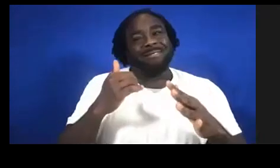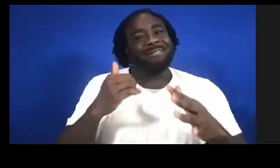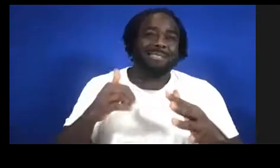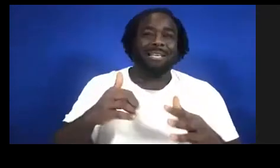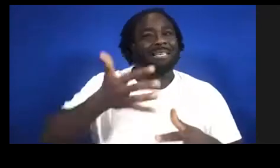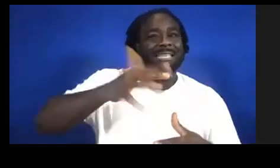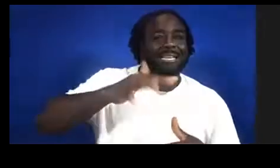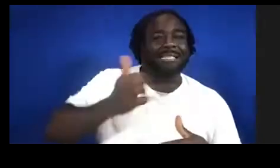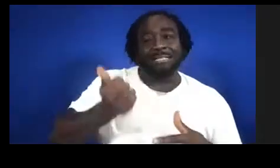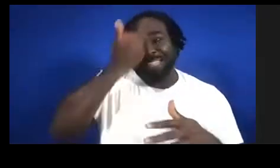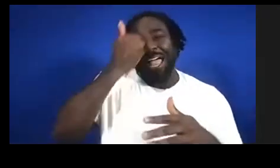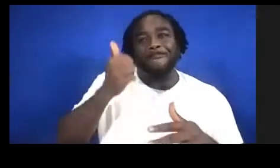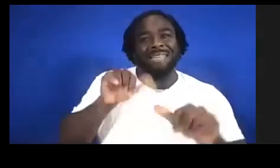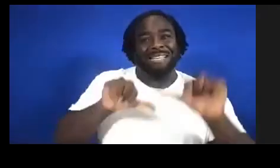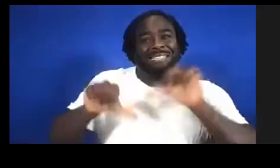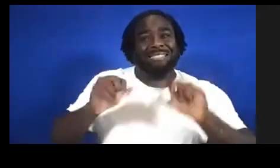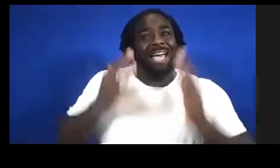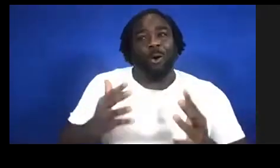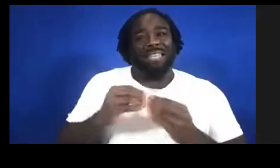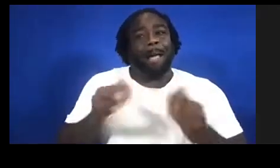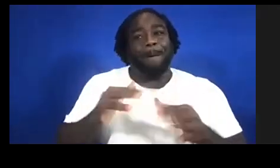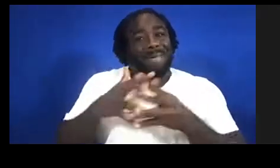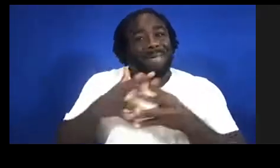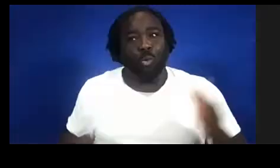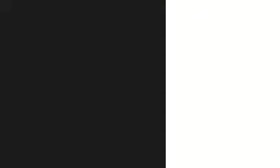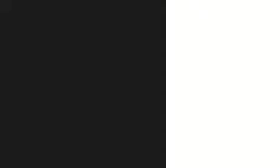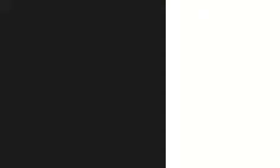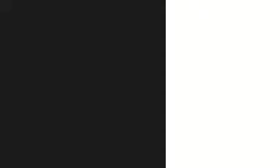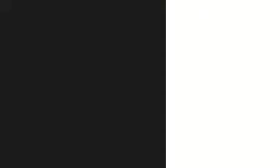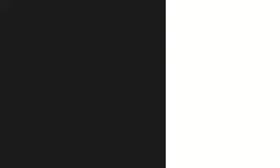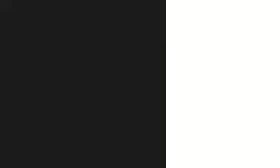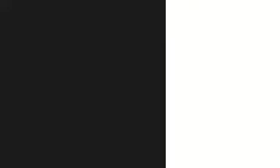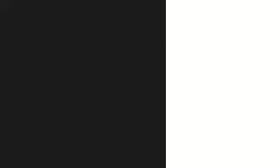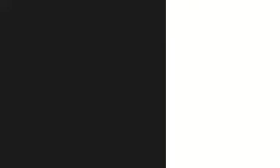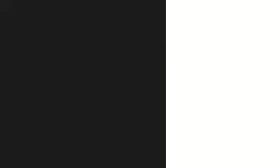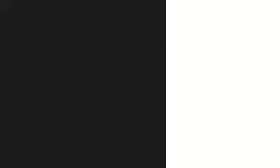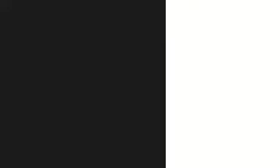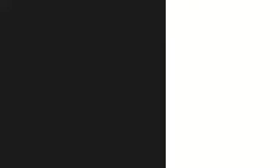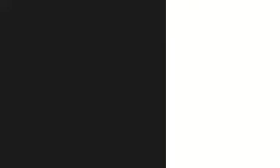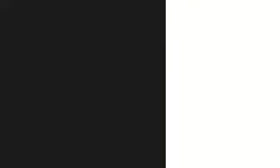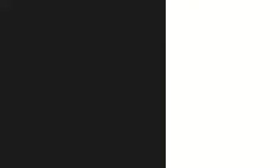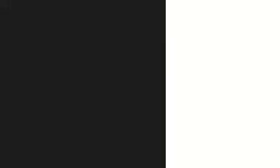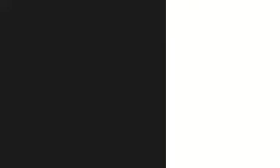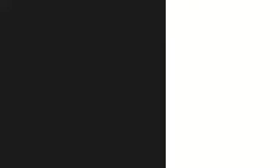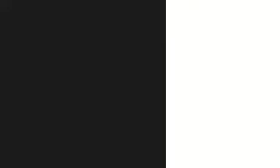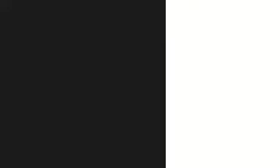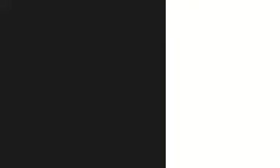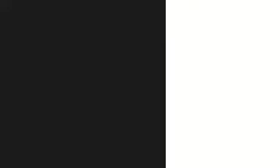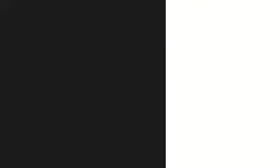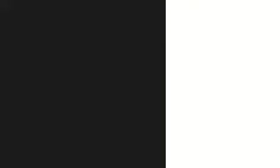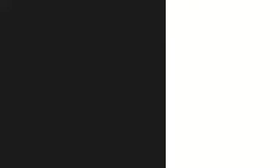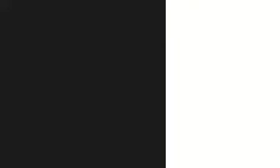I know we got a long way to go before we get to iPhone 20. We got a lot of dumb scientists in America. We ain't quite there